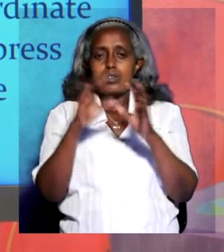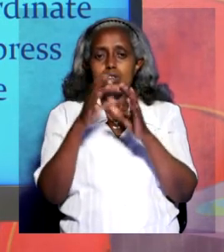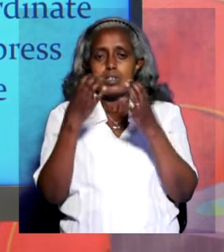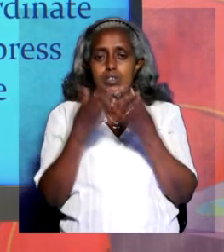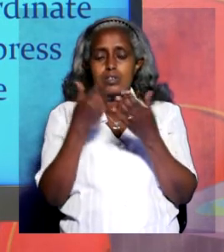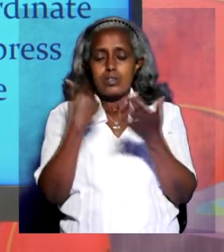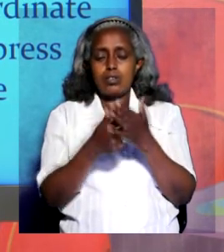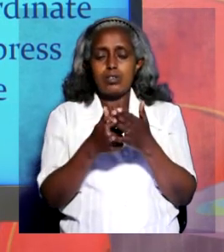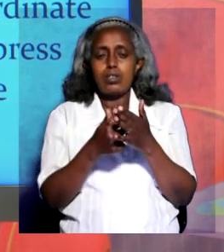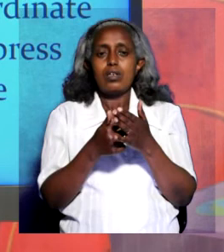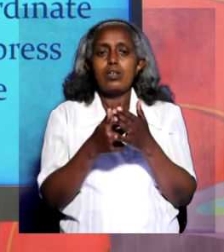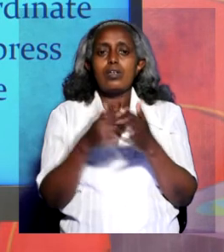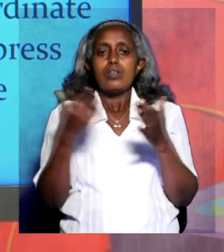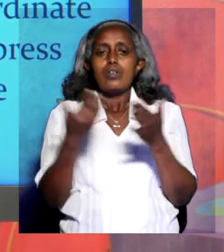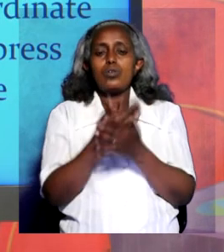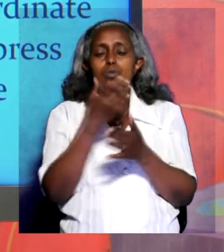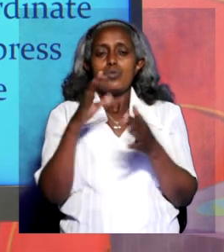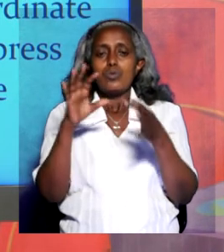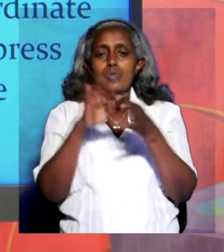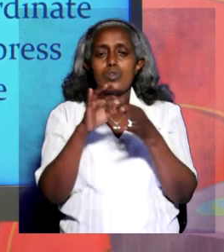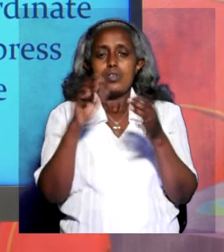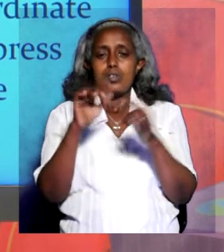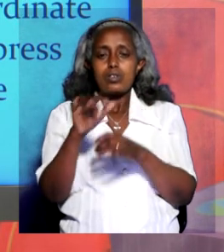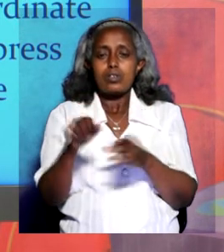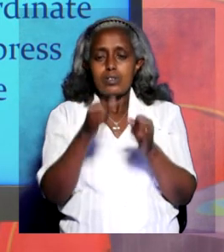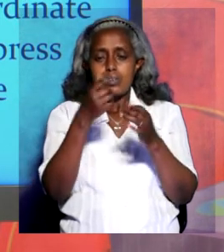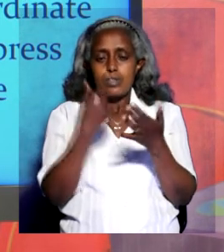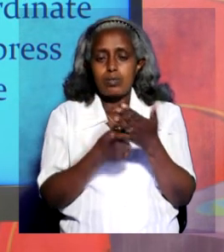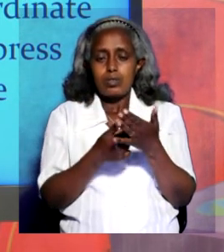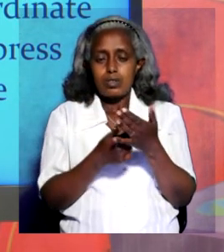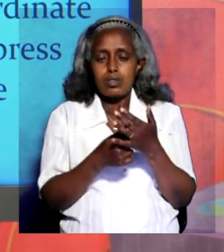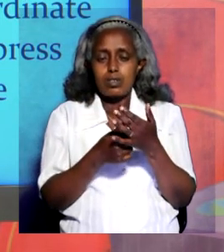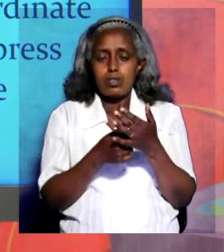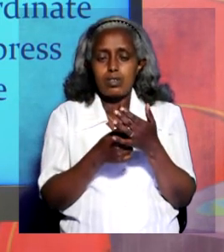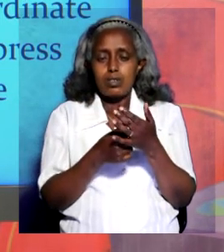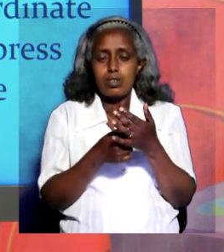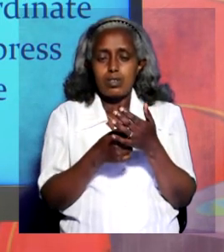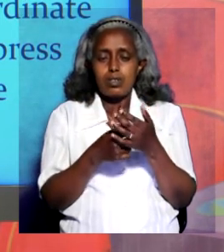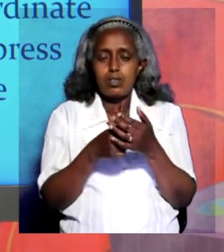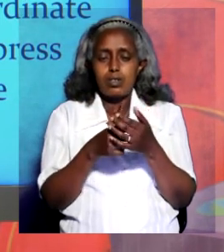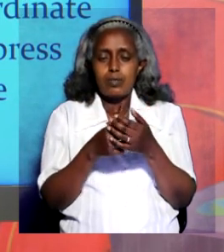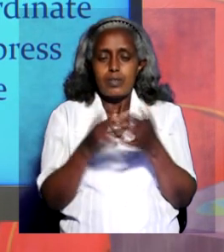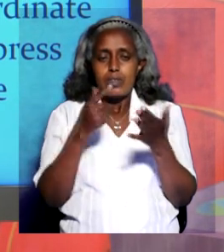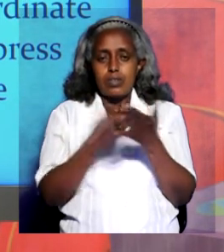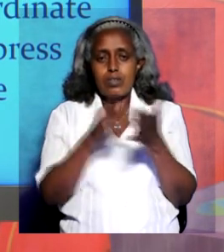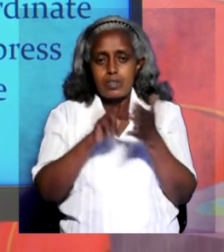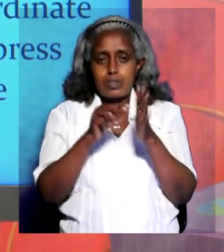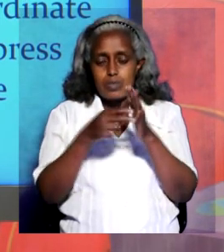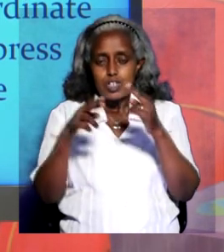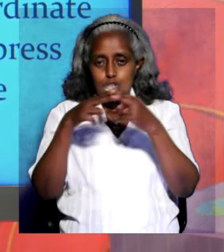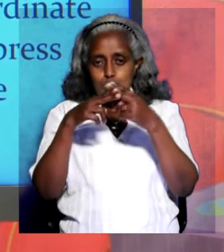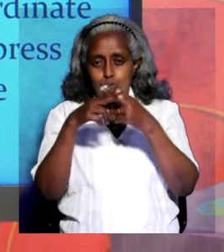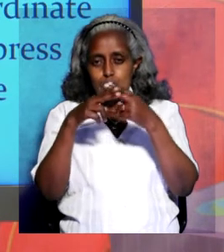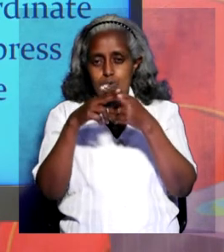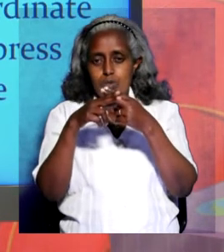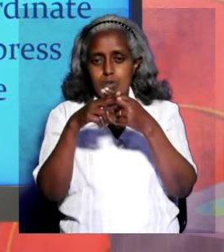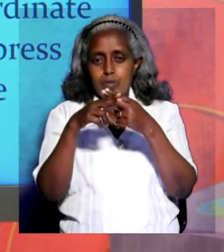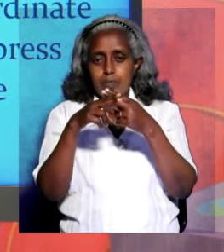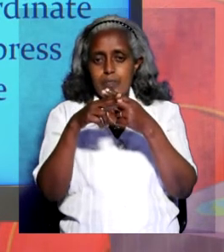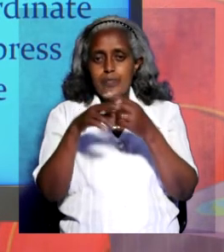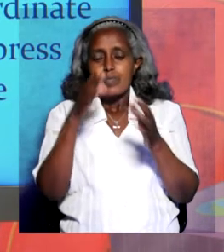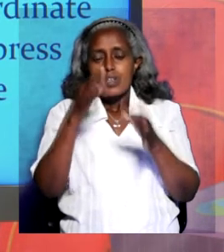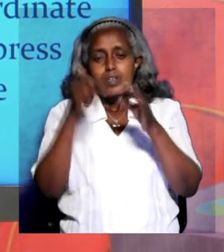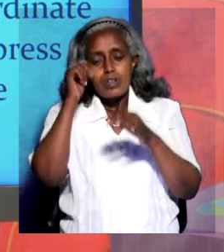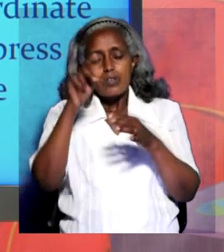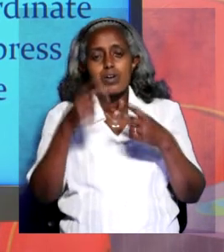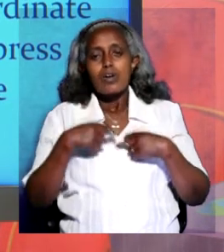coordinate system to new coordinate system, and then express the conic section in new coordinate system. This means, in short, if